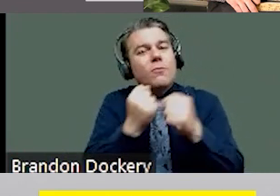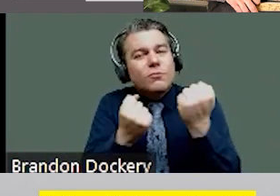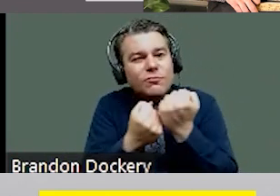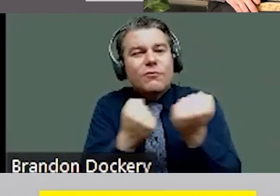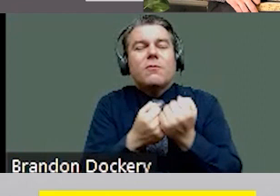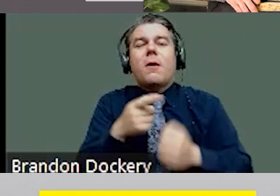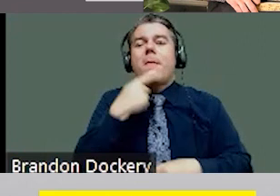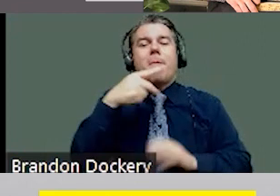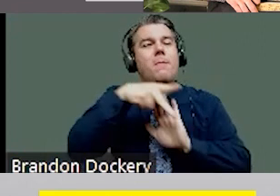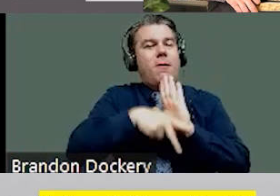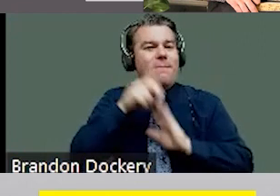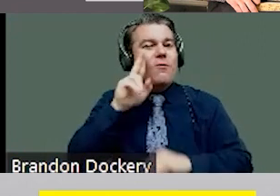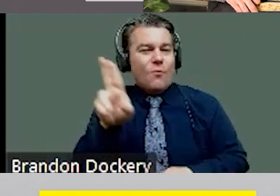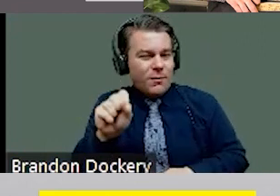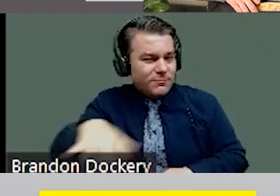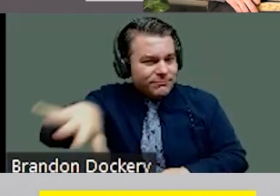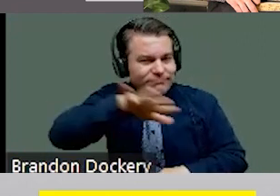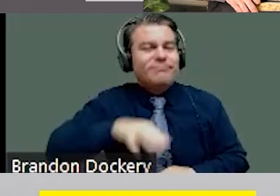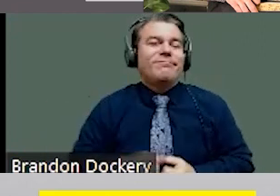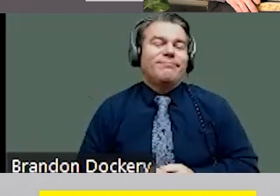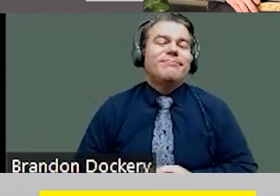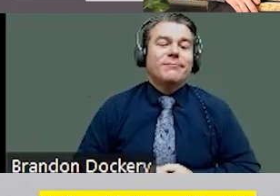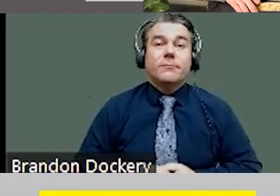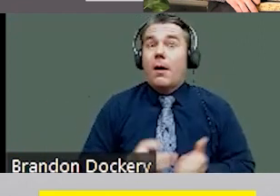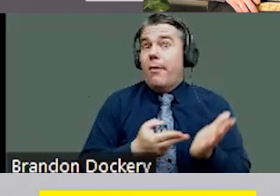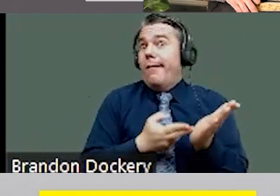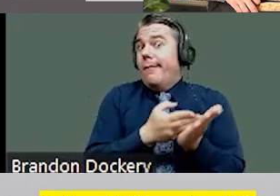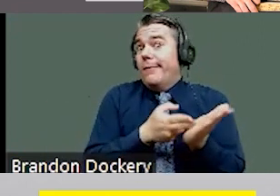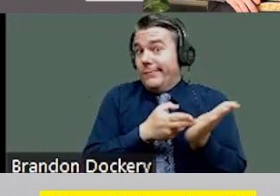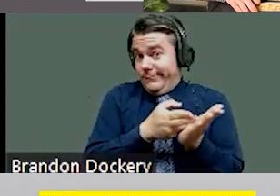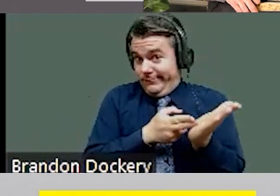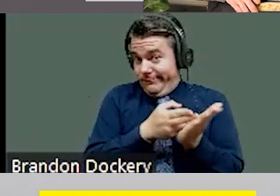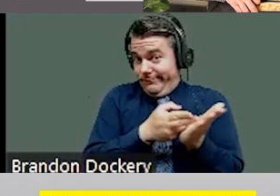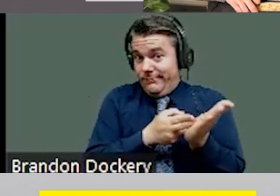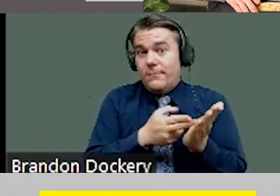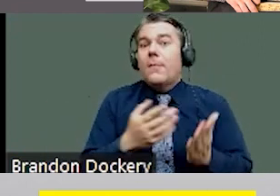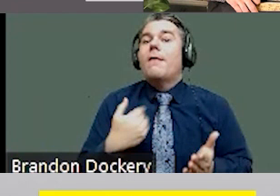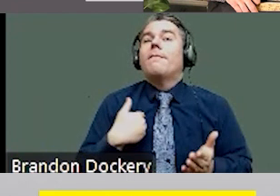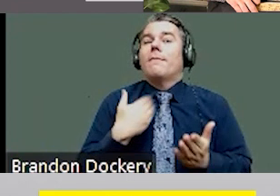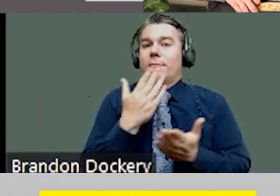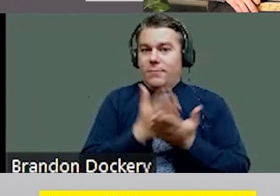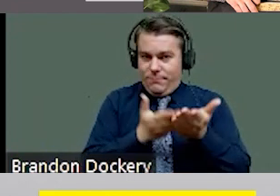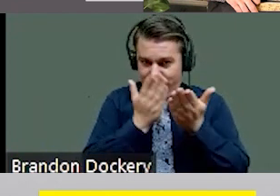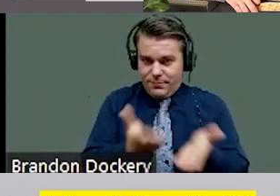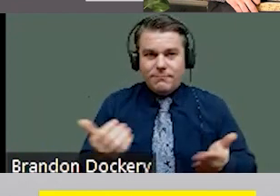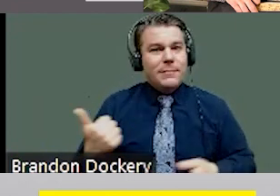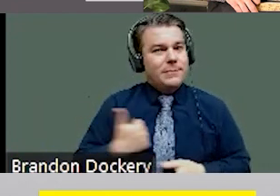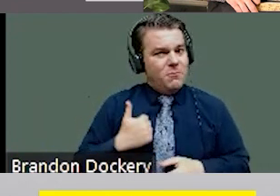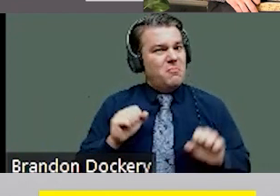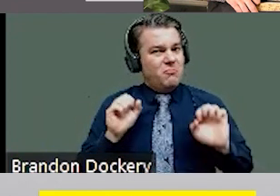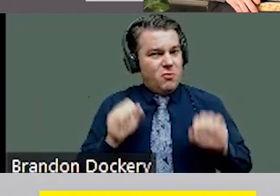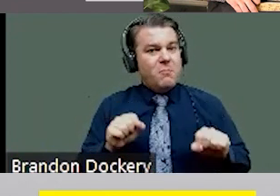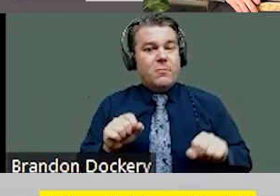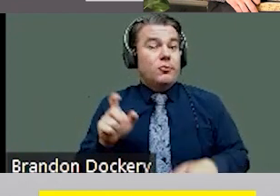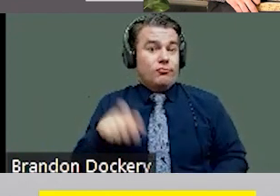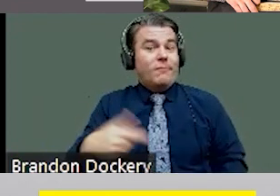supports and public policy in the United States. And I will be honest, there were some things that I probably